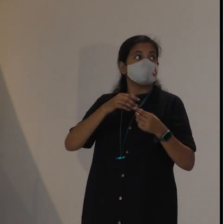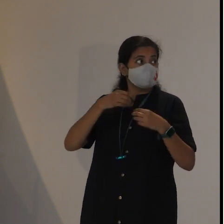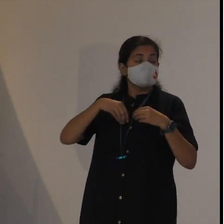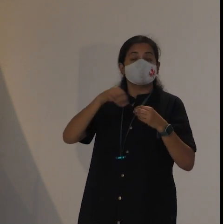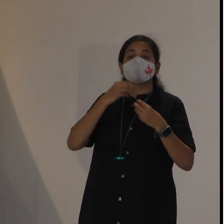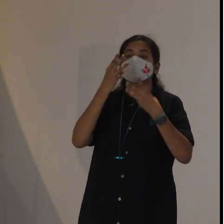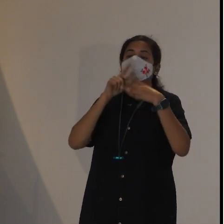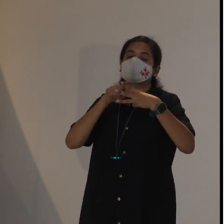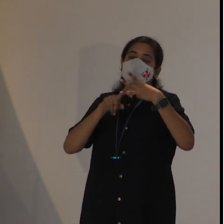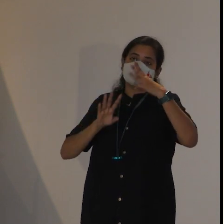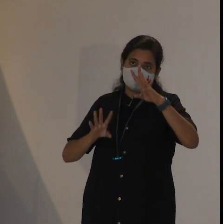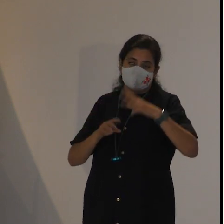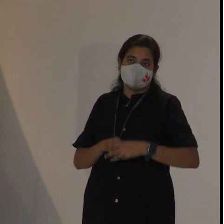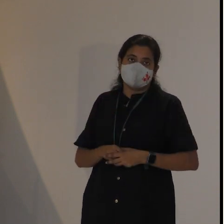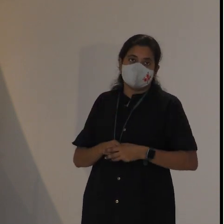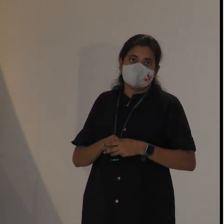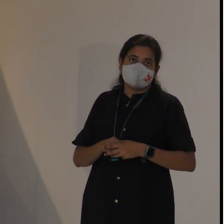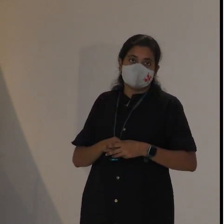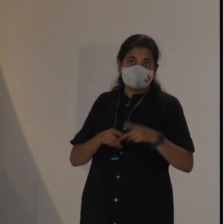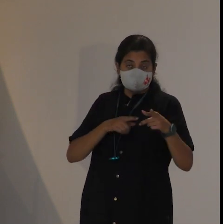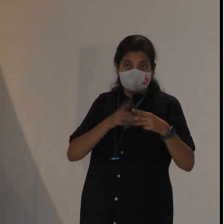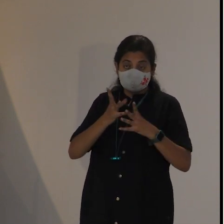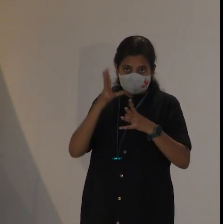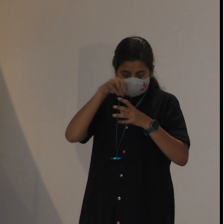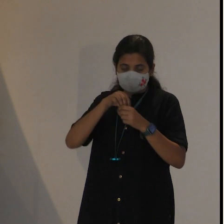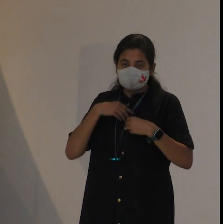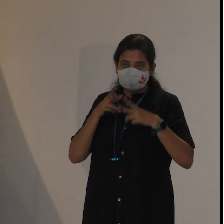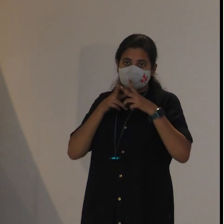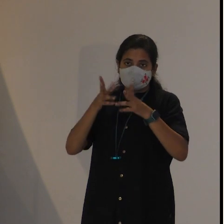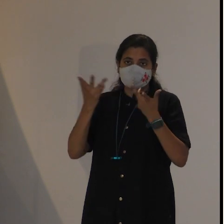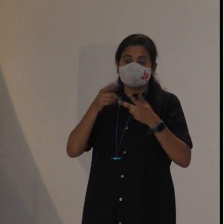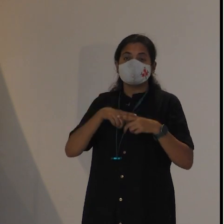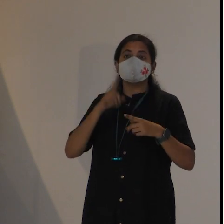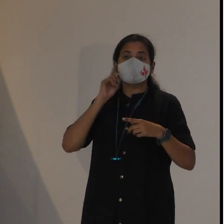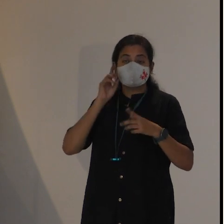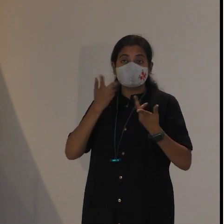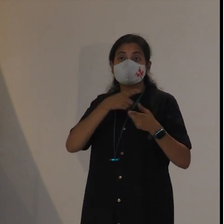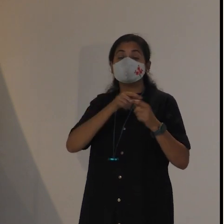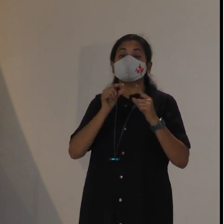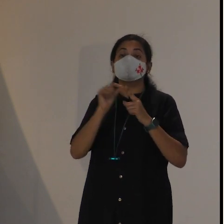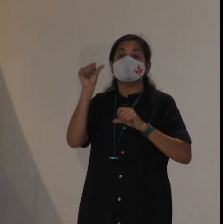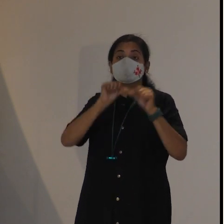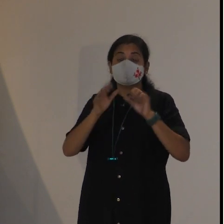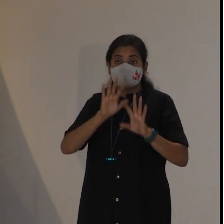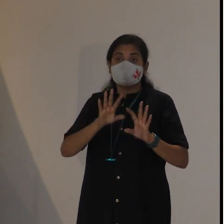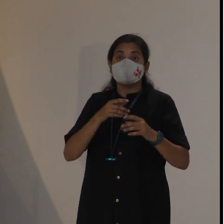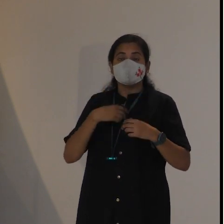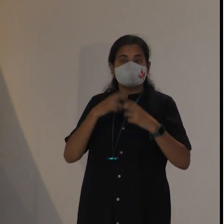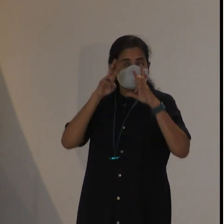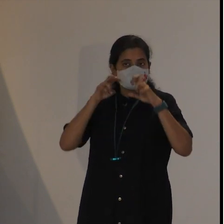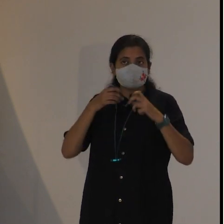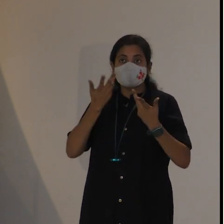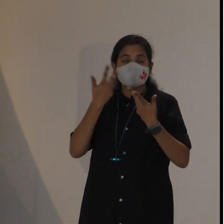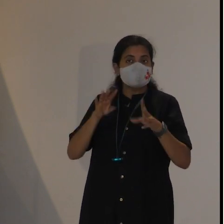it's done thrice. We wanted to include the sound of a thurubal as part of the soundscape for the project, but we couldn't find